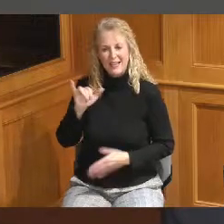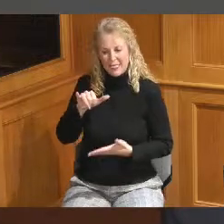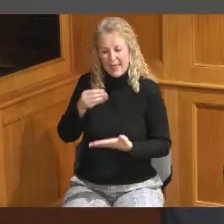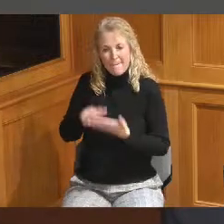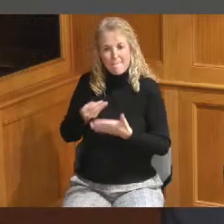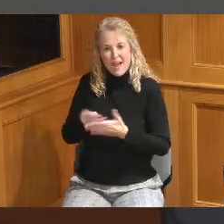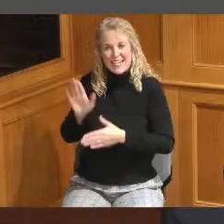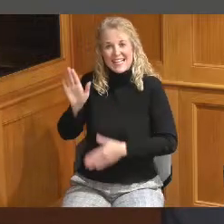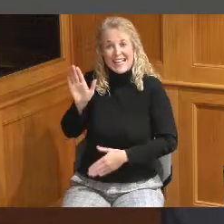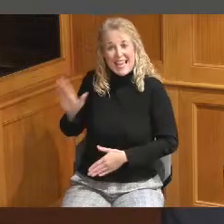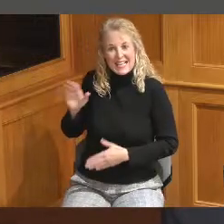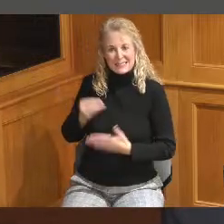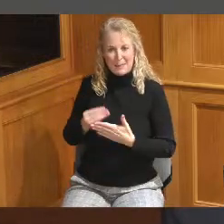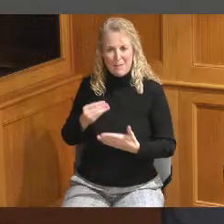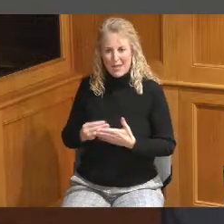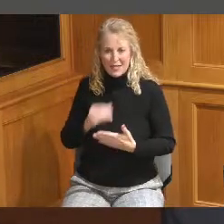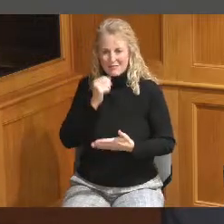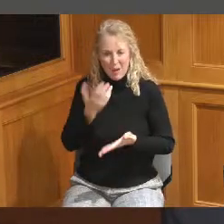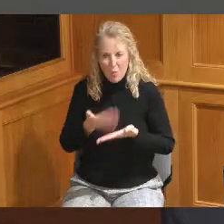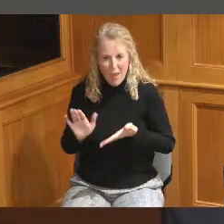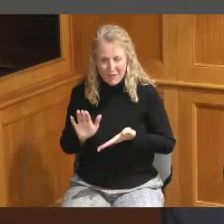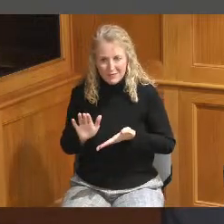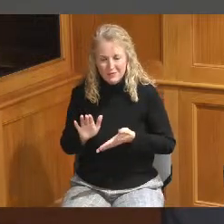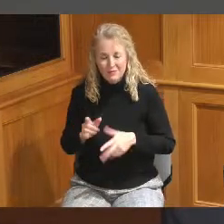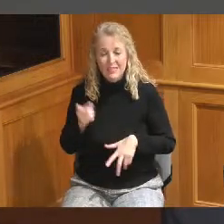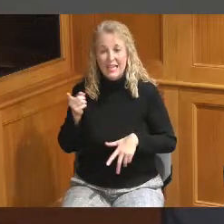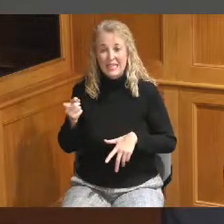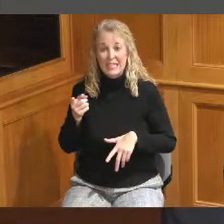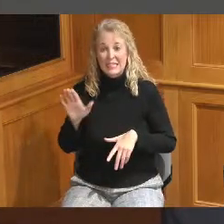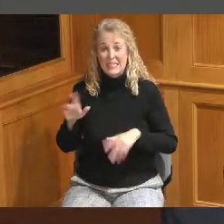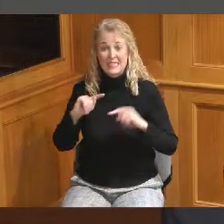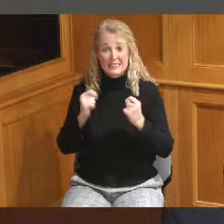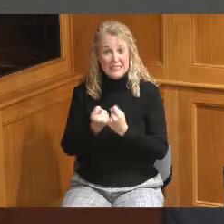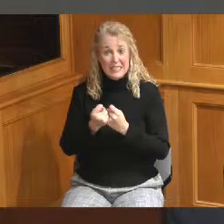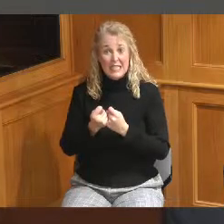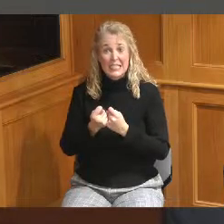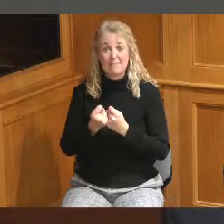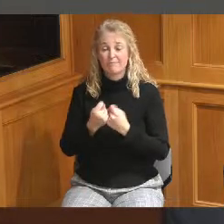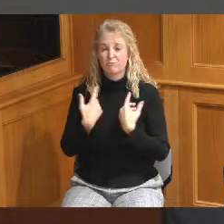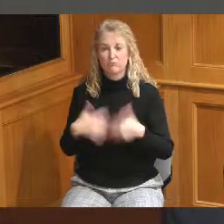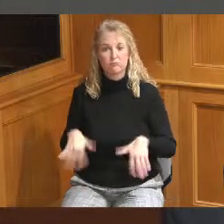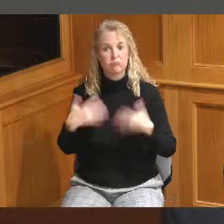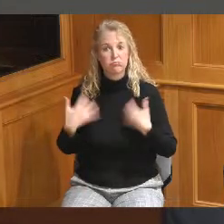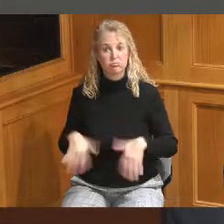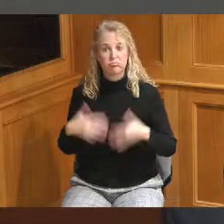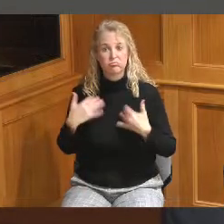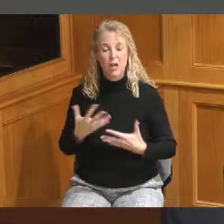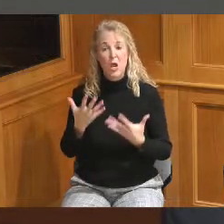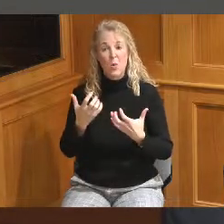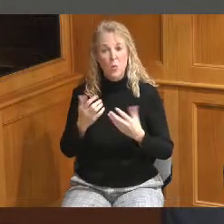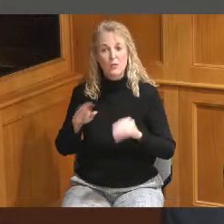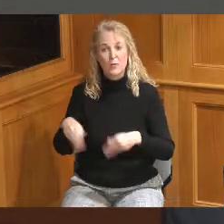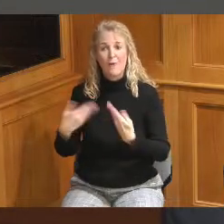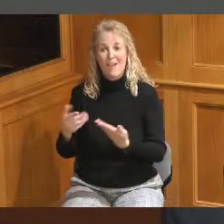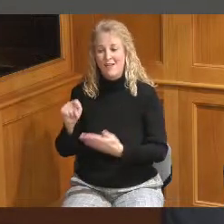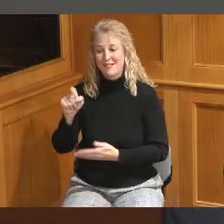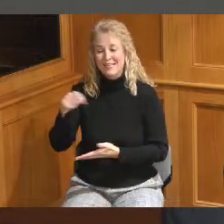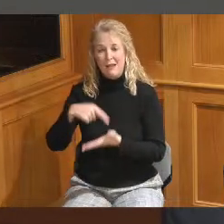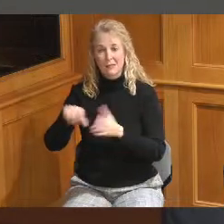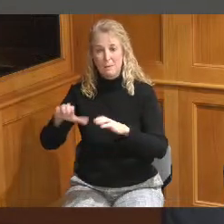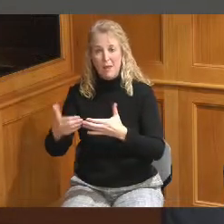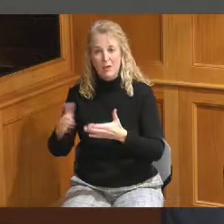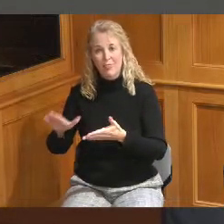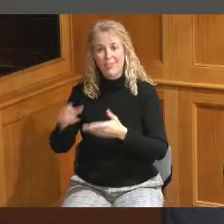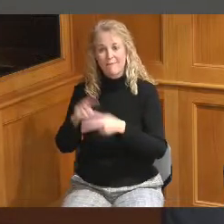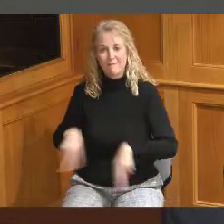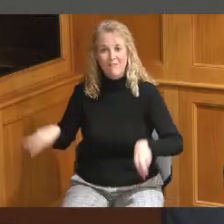dollars. Mm-hmm. And the number of things that he has done, he and his team, to make sure that the taxpayer is getting value for